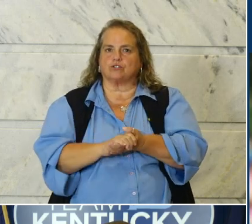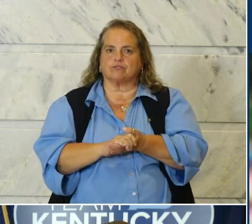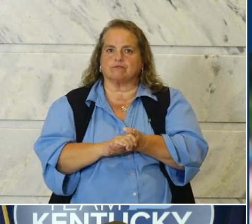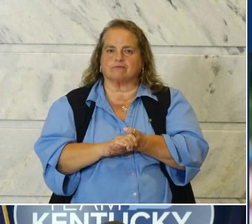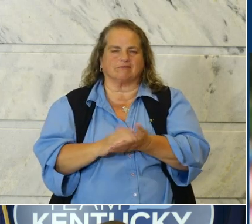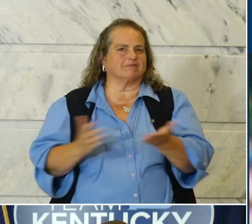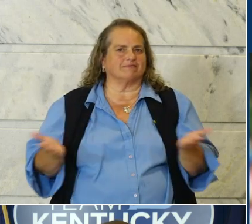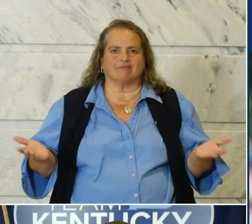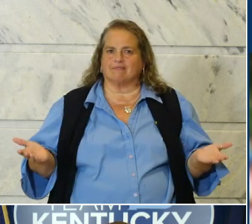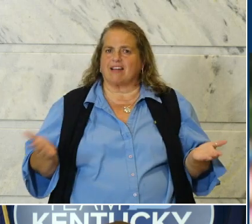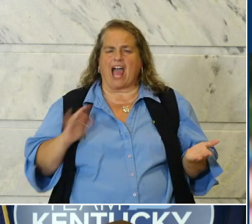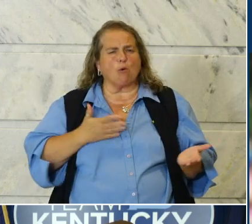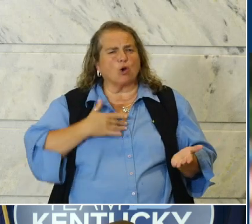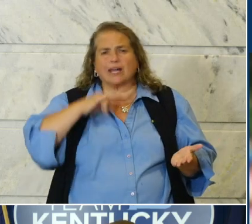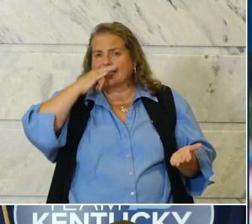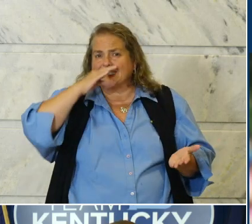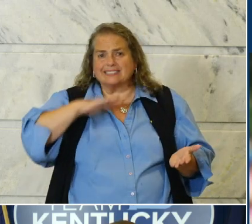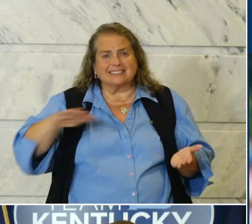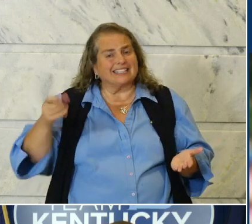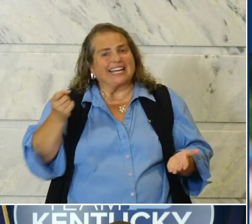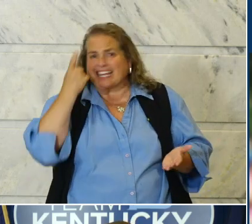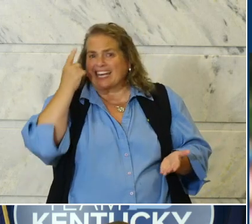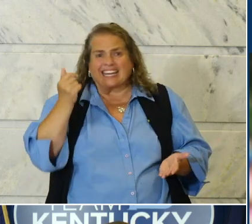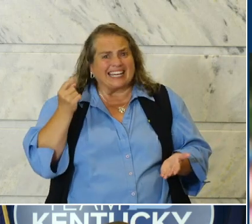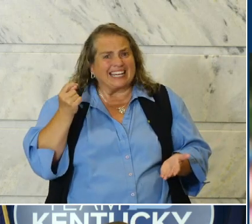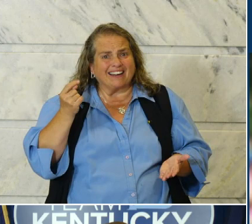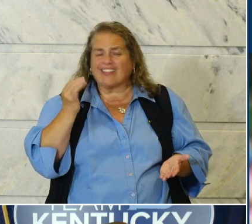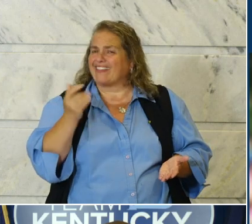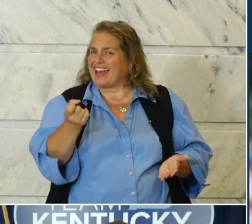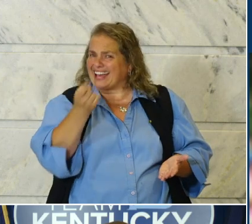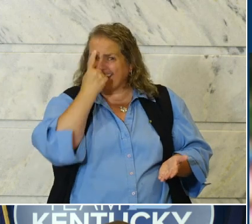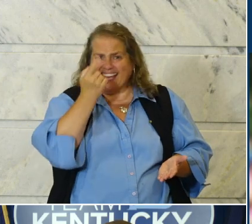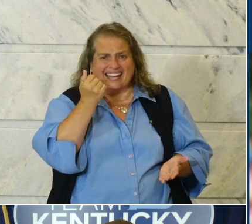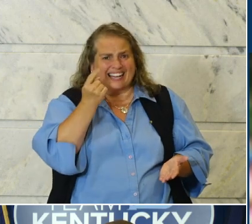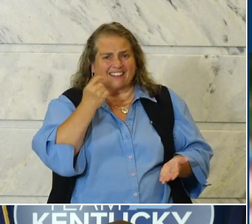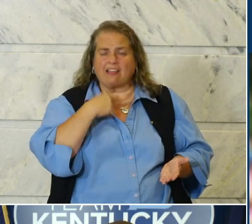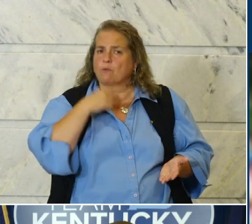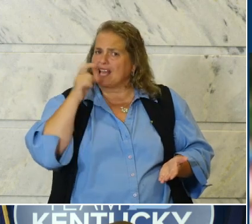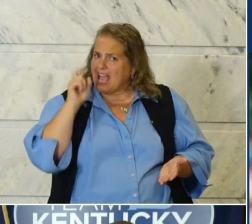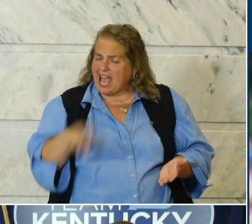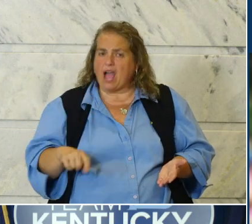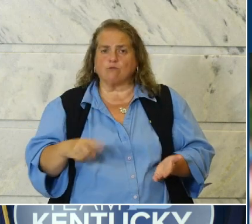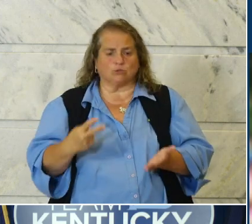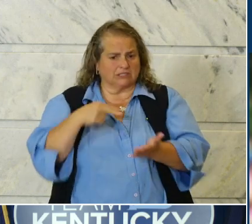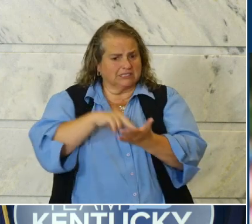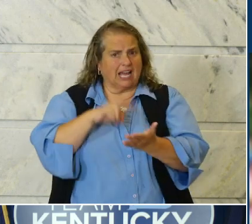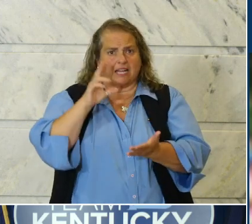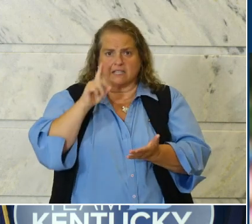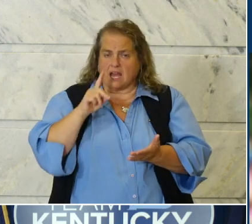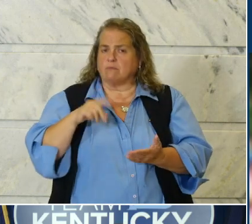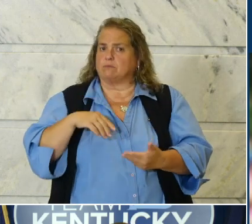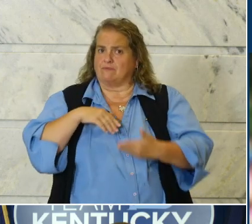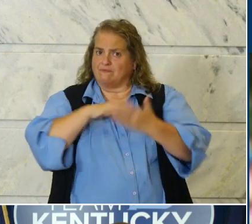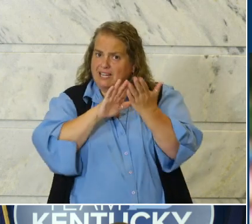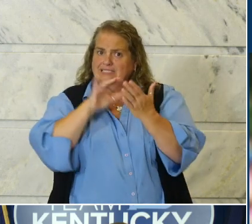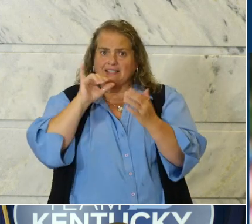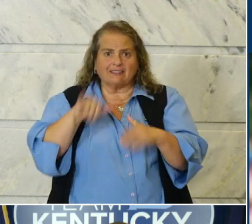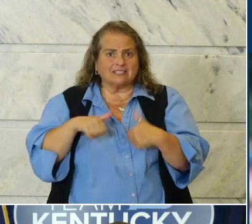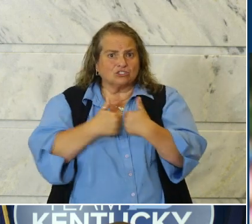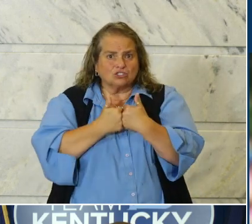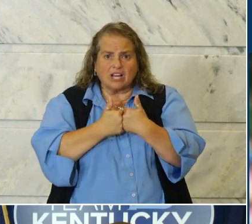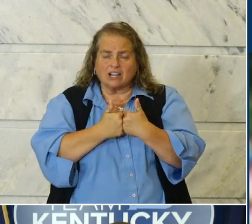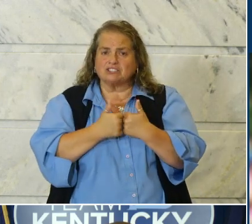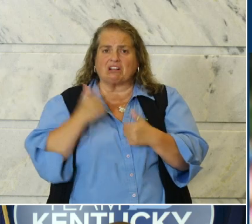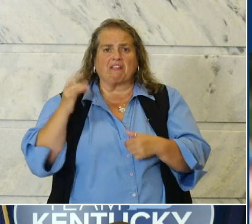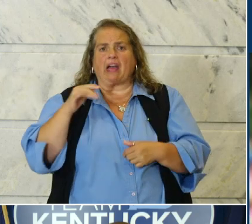I've said it before, our kids get it. They get that we've got to rise to this occasion, and they don't wallow in what